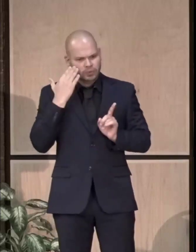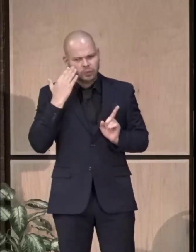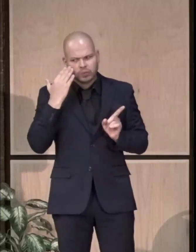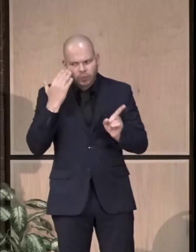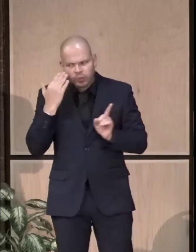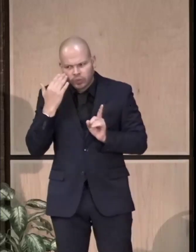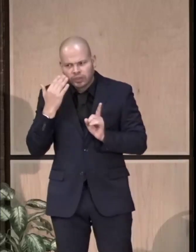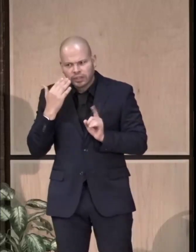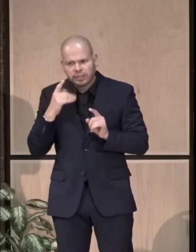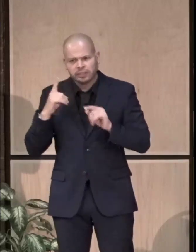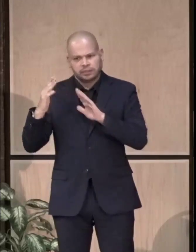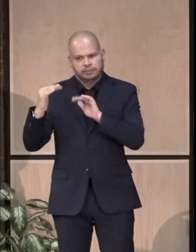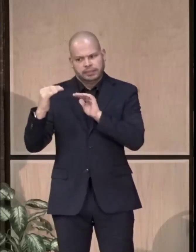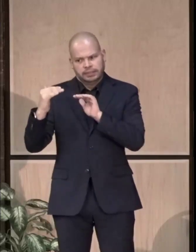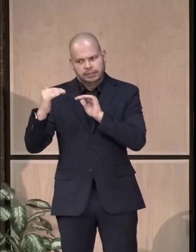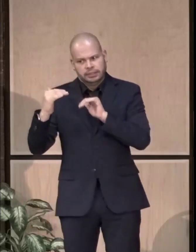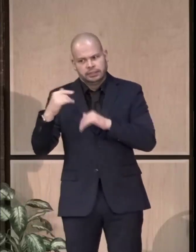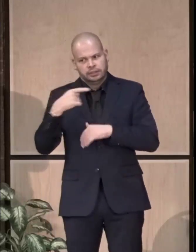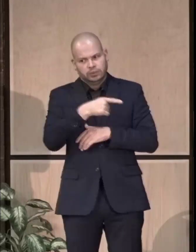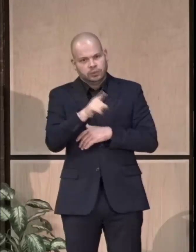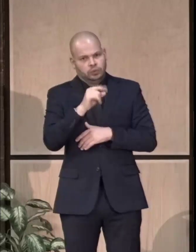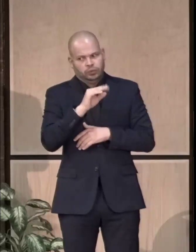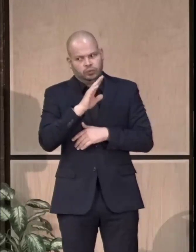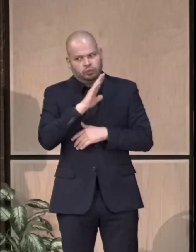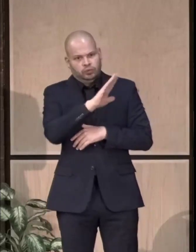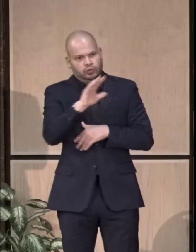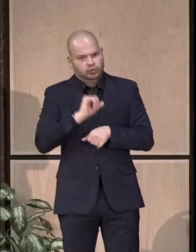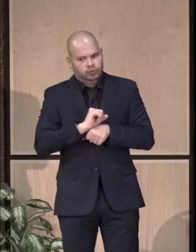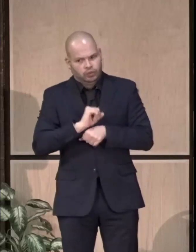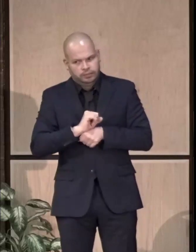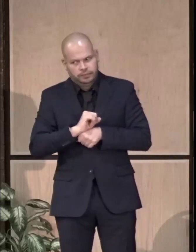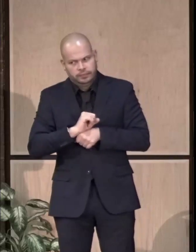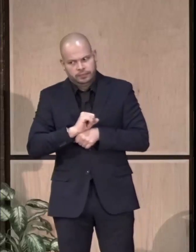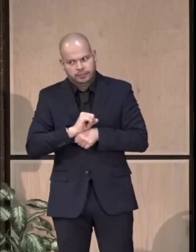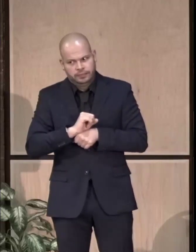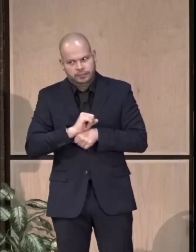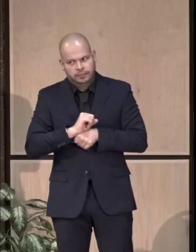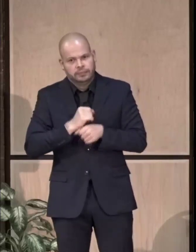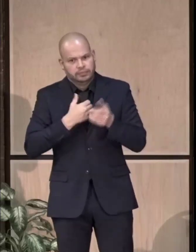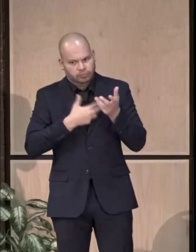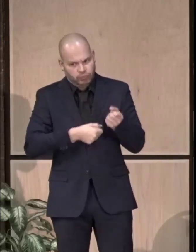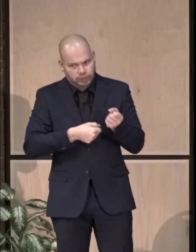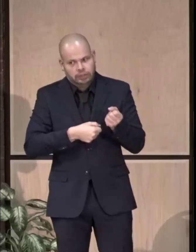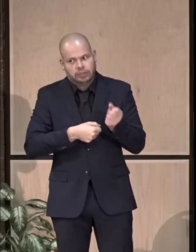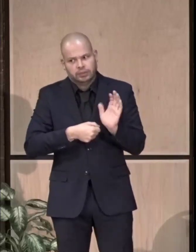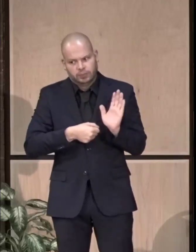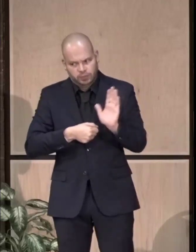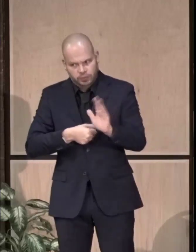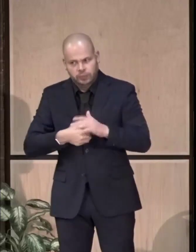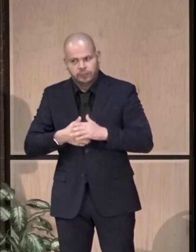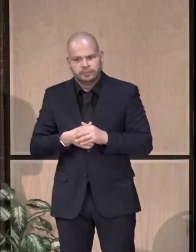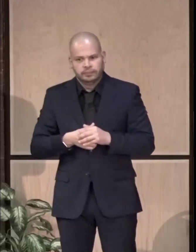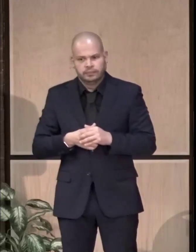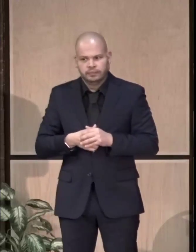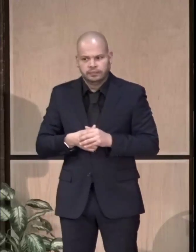to do their job and wasn't going to dictate how the police did their job.